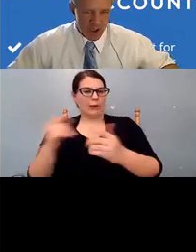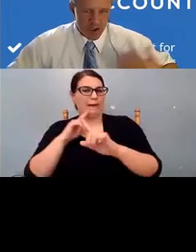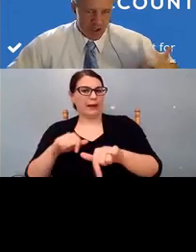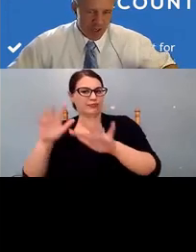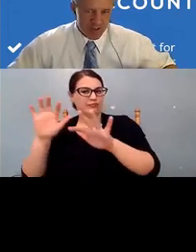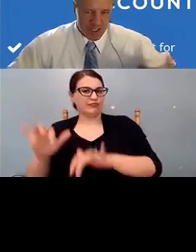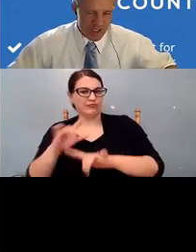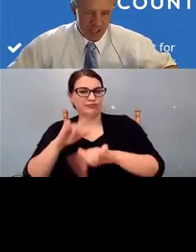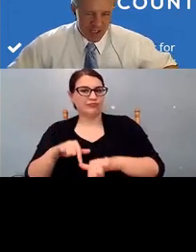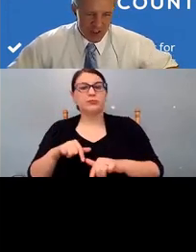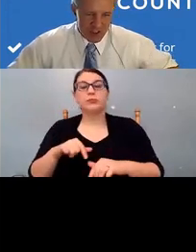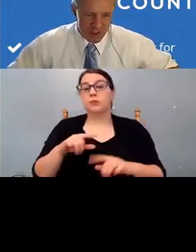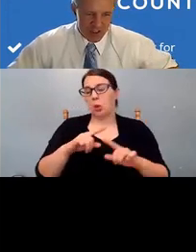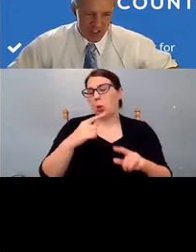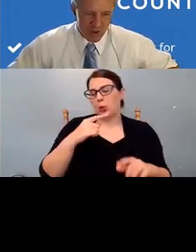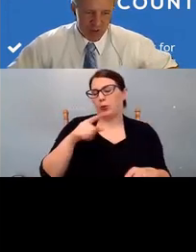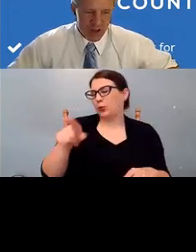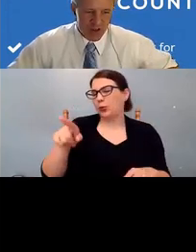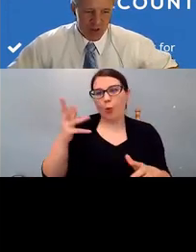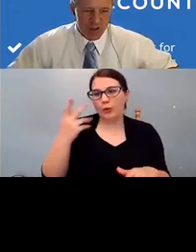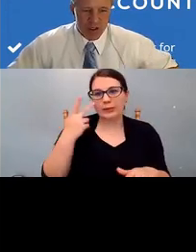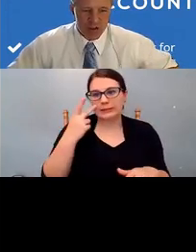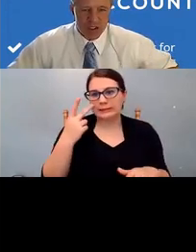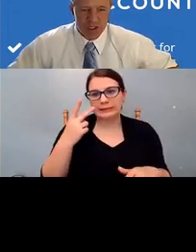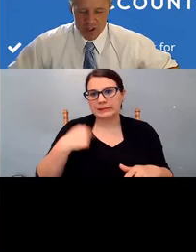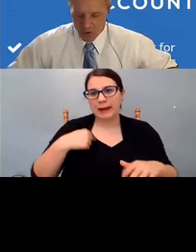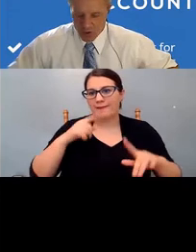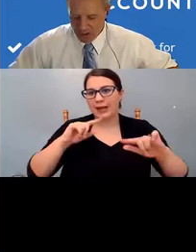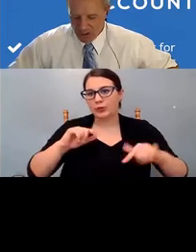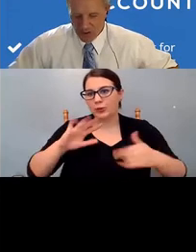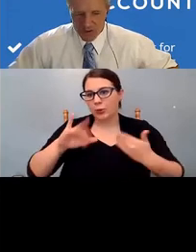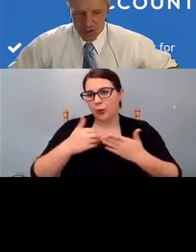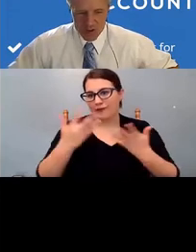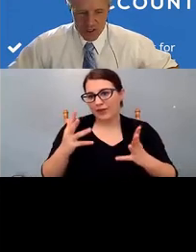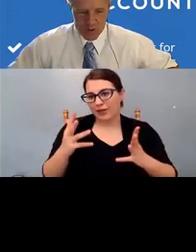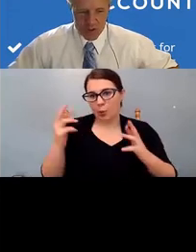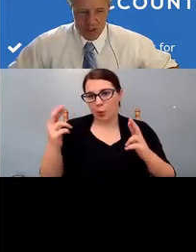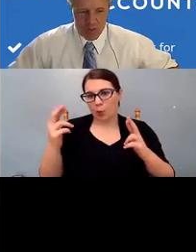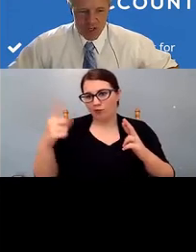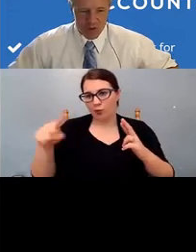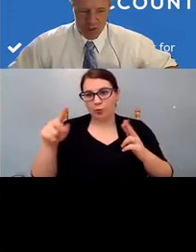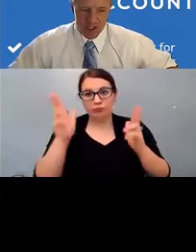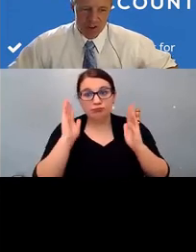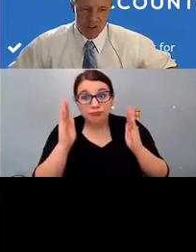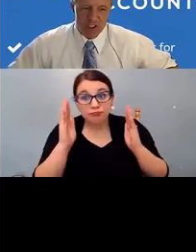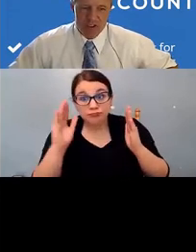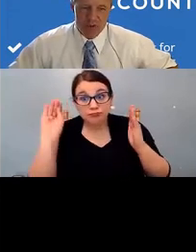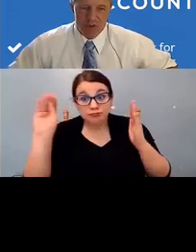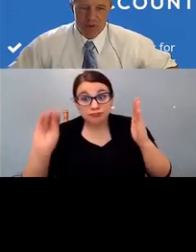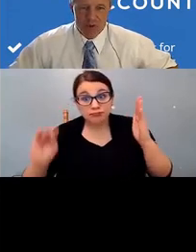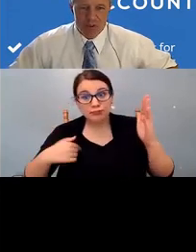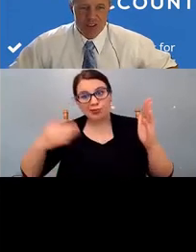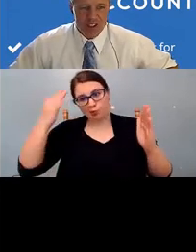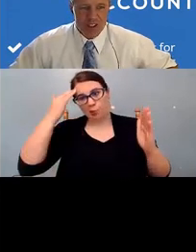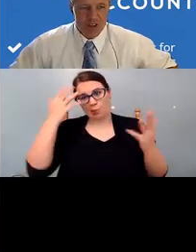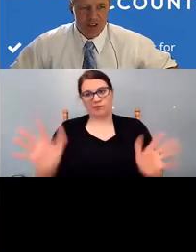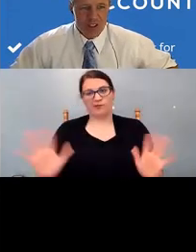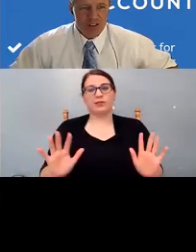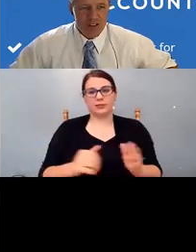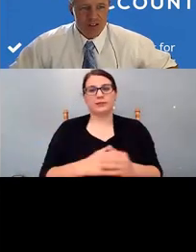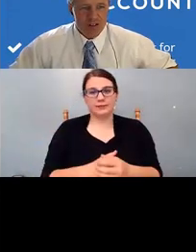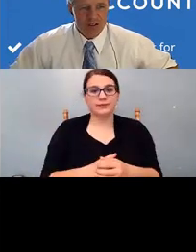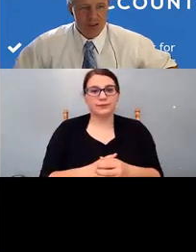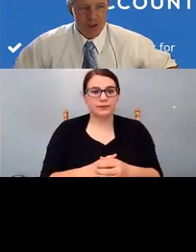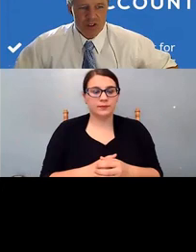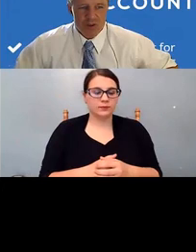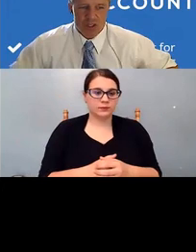but you should have seen the answers to these as we've gone through. So hopefully those of you that were paying really close attention will easily know these